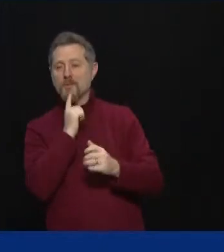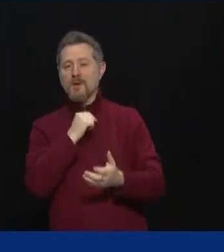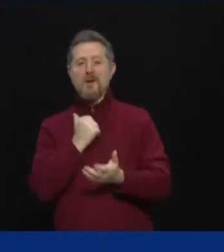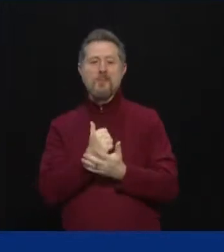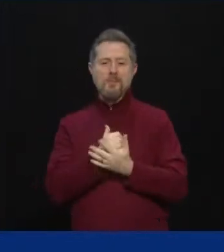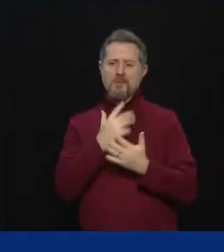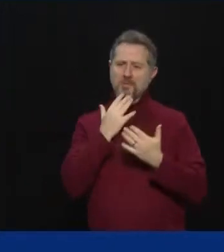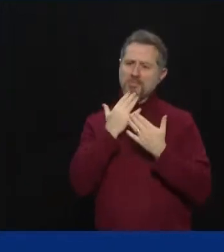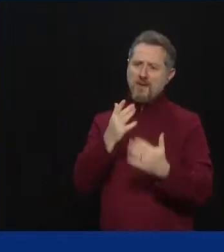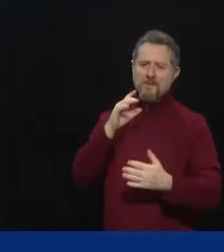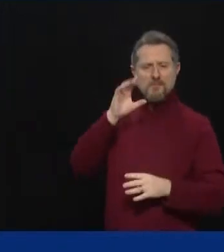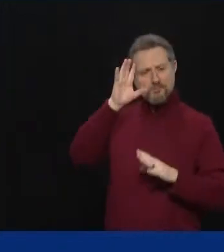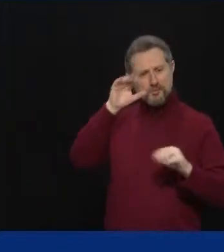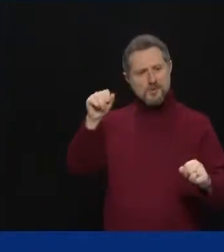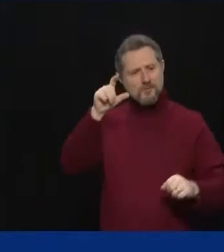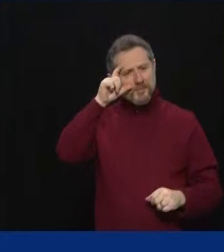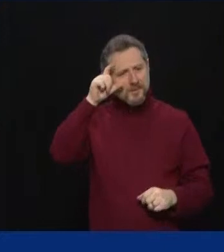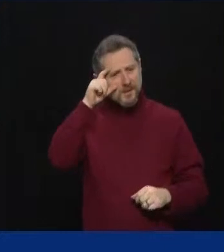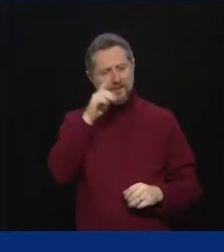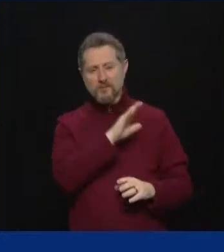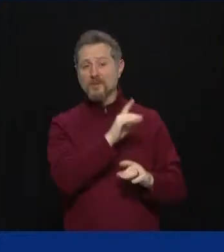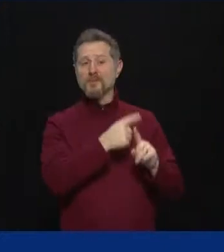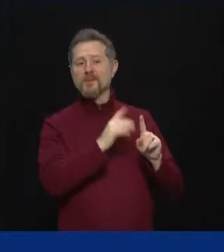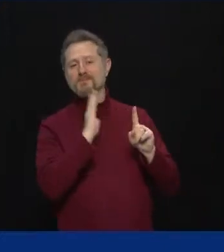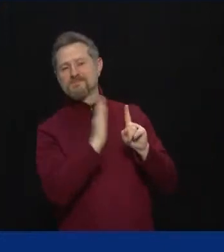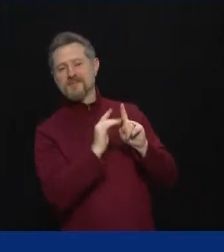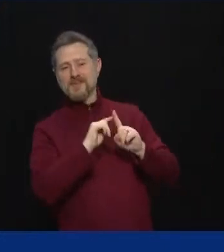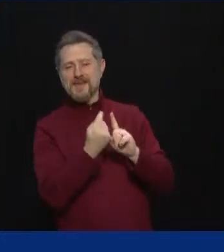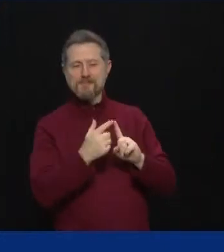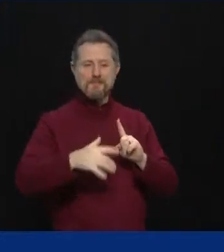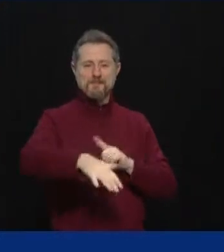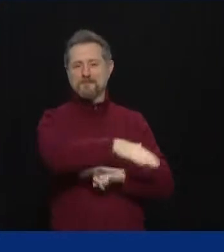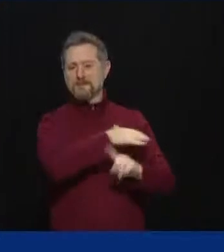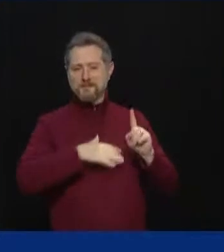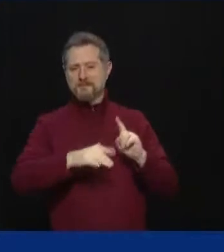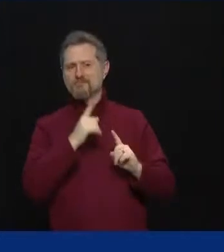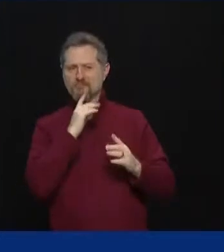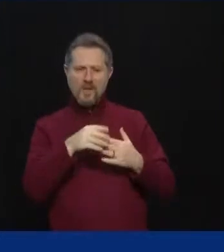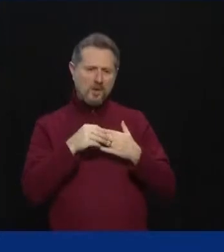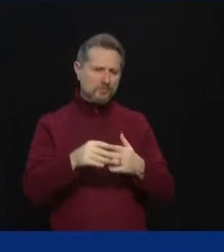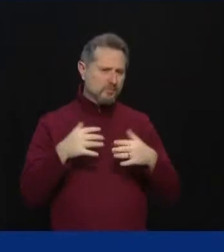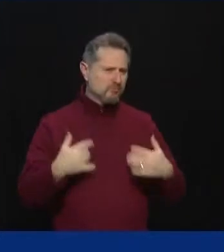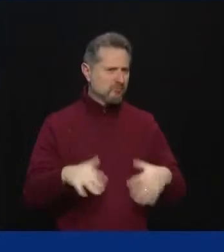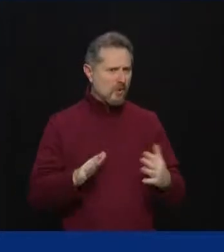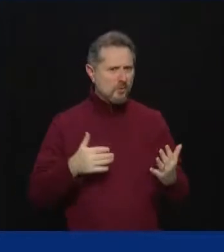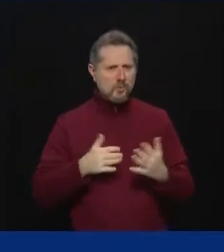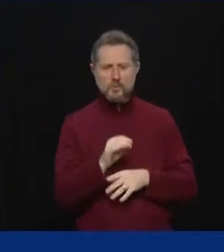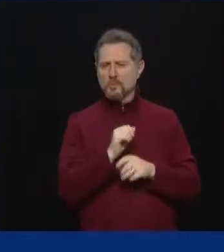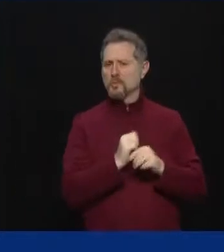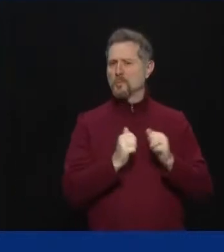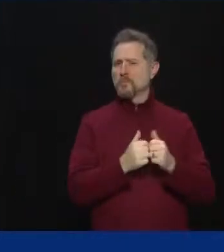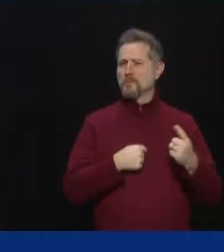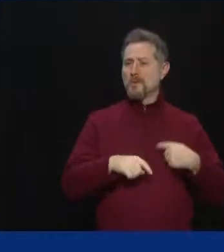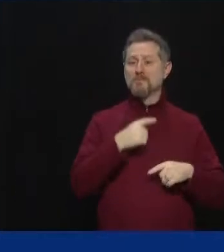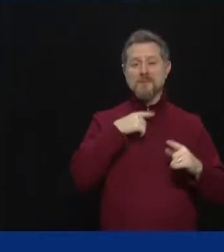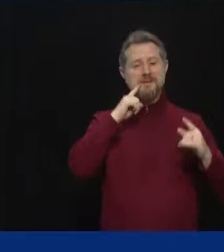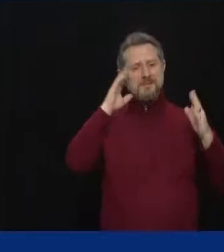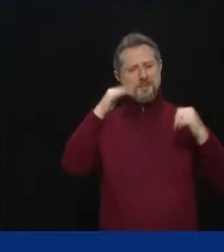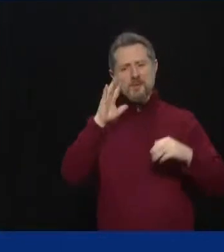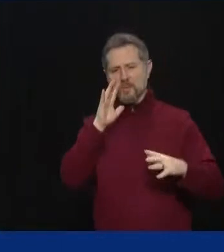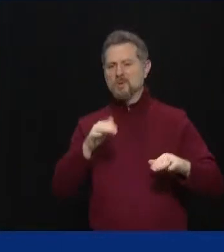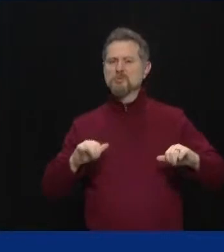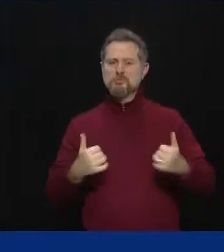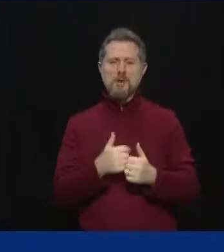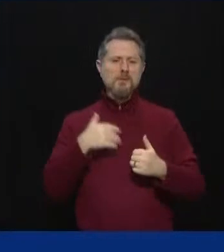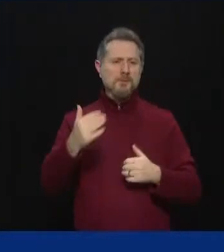Biden and his administration for their enlightened leadership as we continue to work through what we anticipate is going to be a very challenging